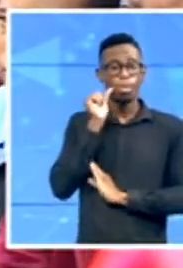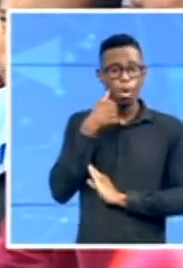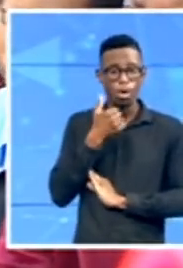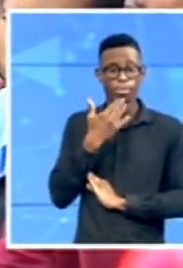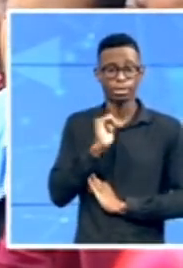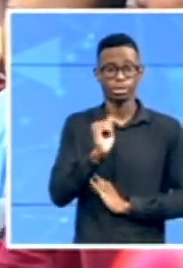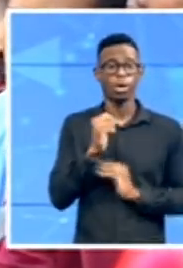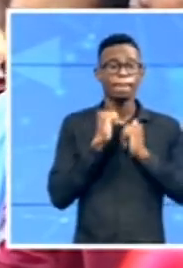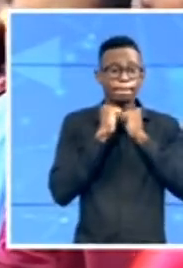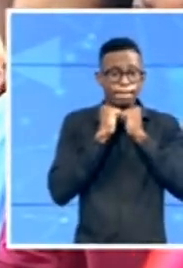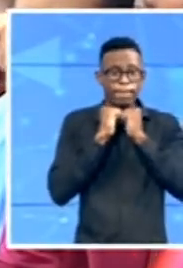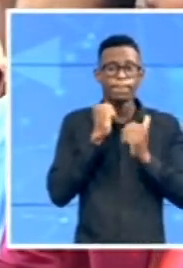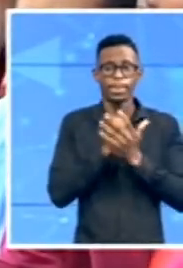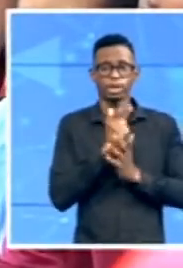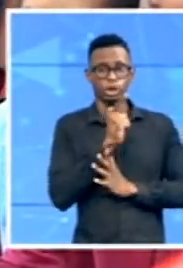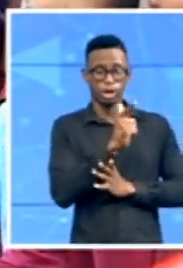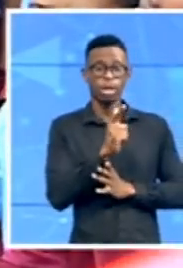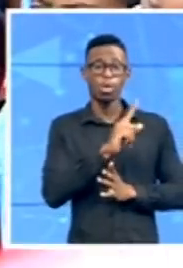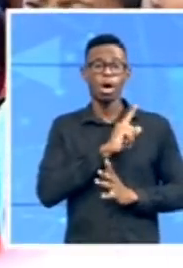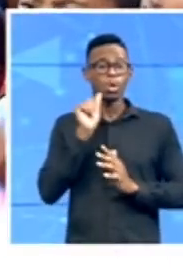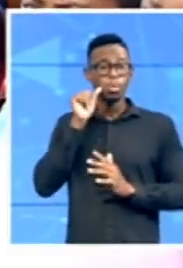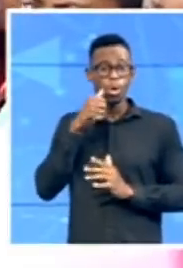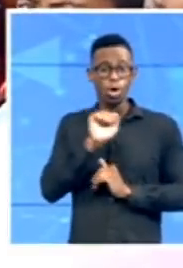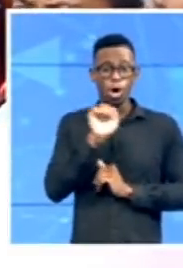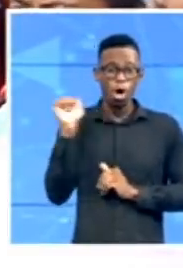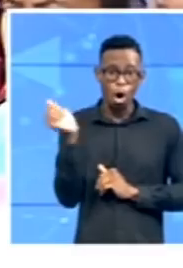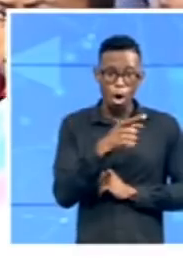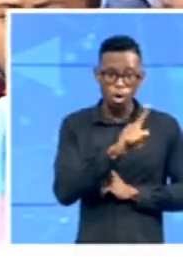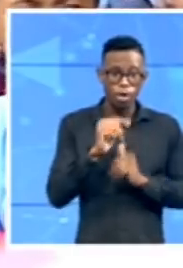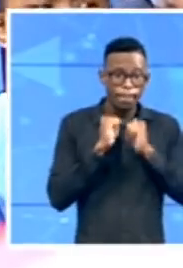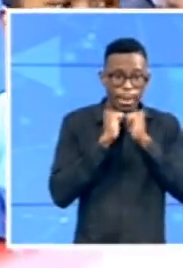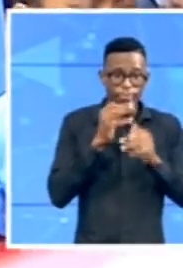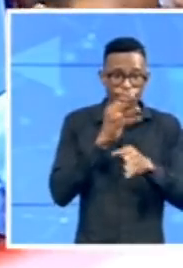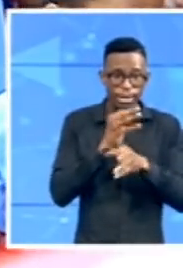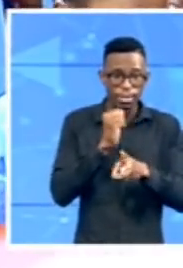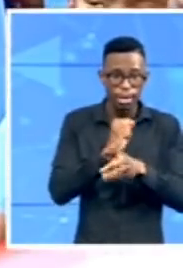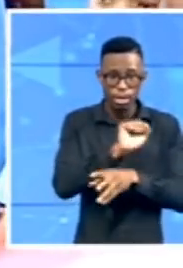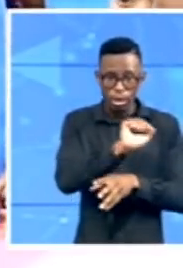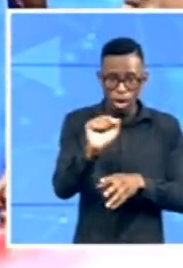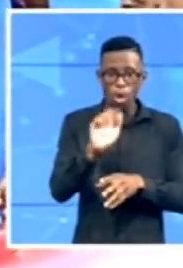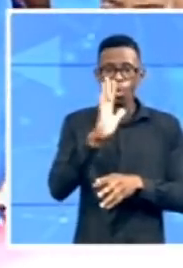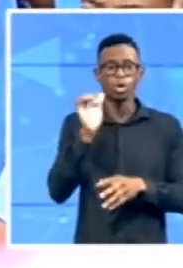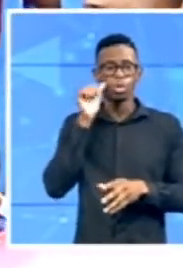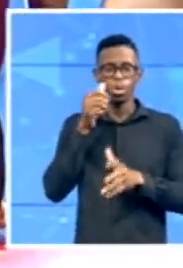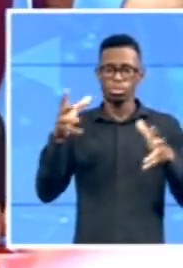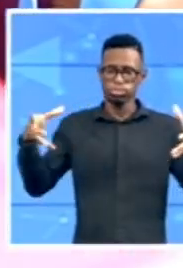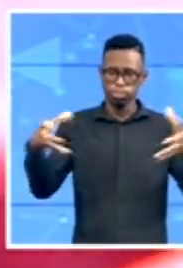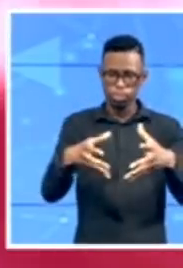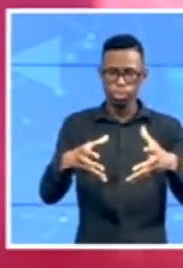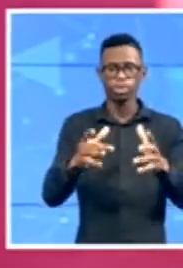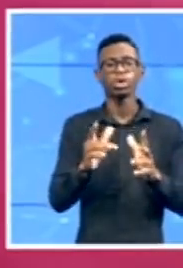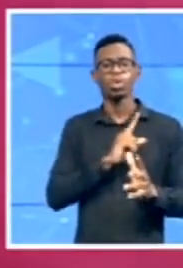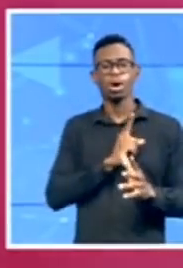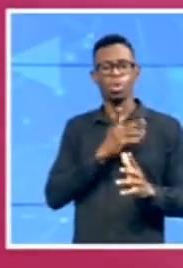your parents tomorrow here as well, so that we can sort out all the problems, okay? Yeah. So, boys and